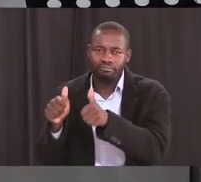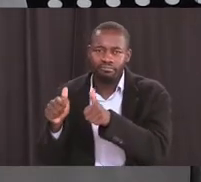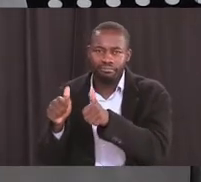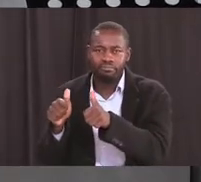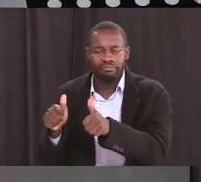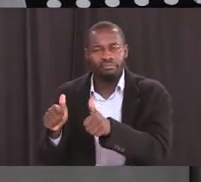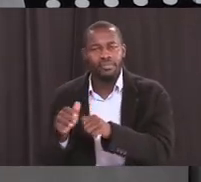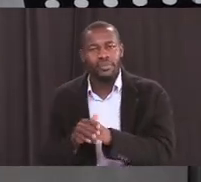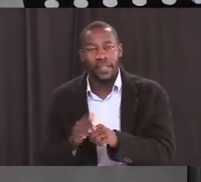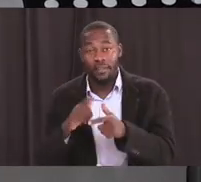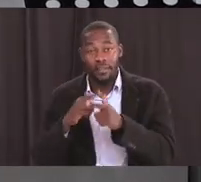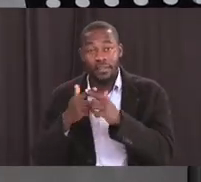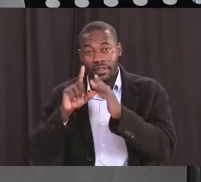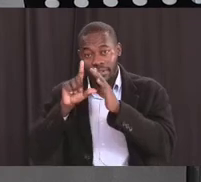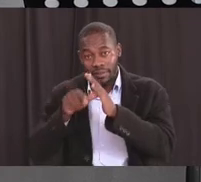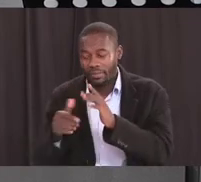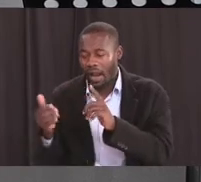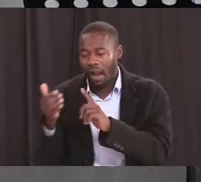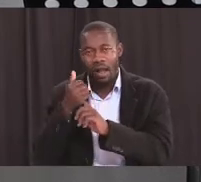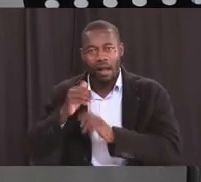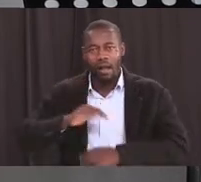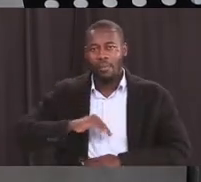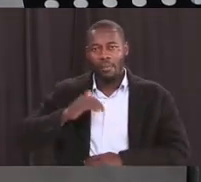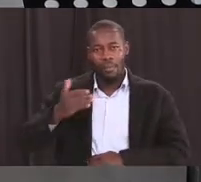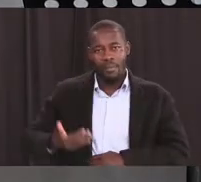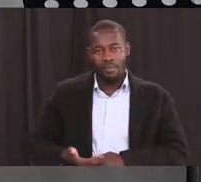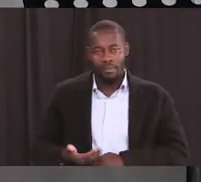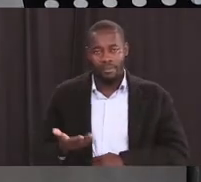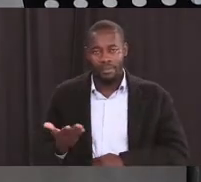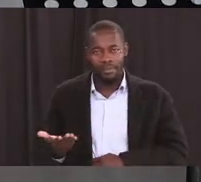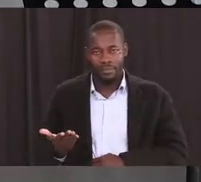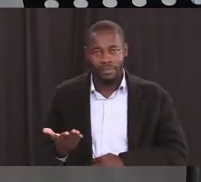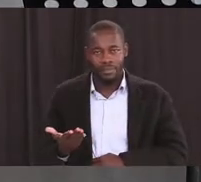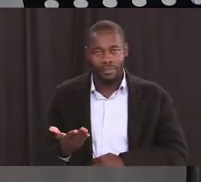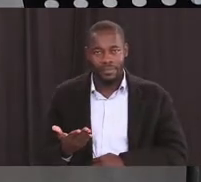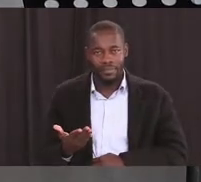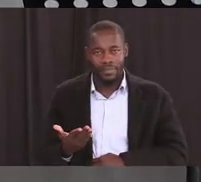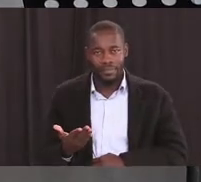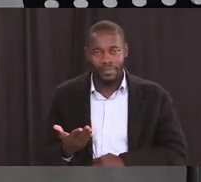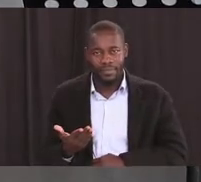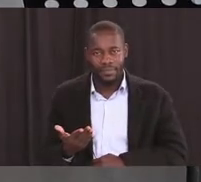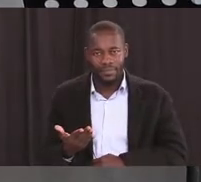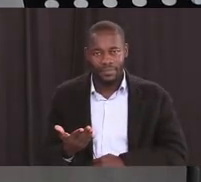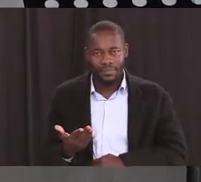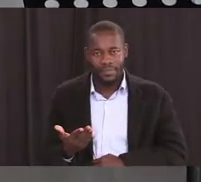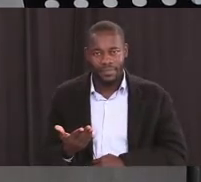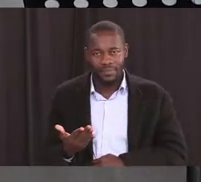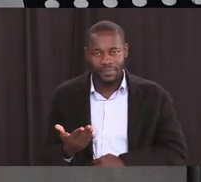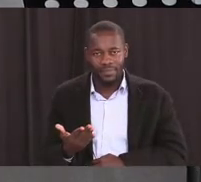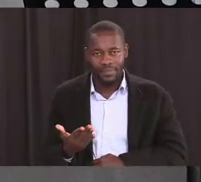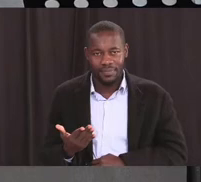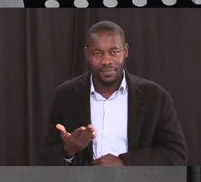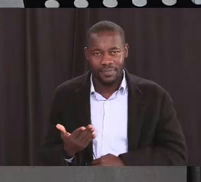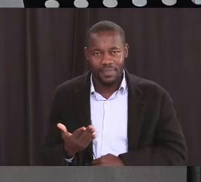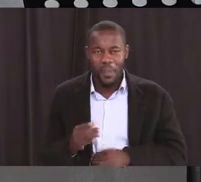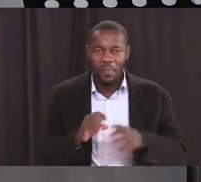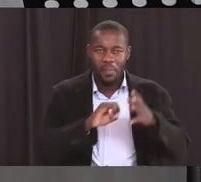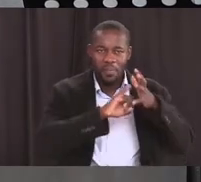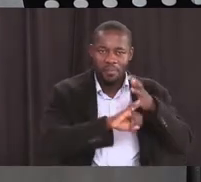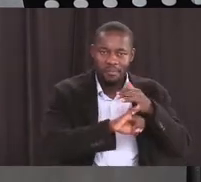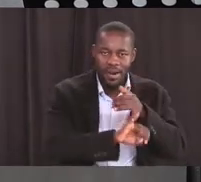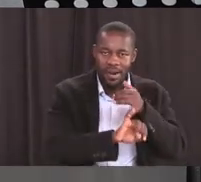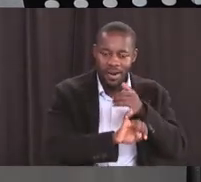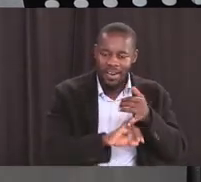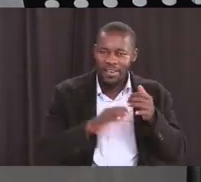child. Megan and I are about to celebrate our 10th year as married couple, and not once have we